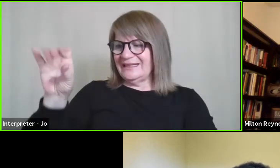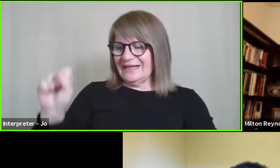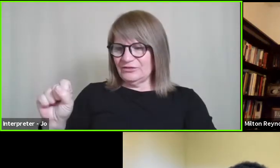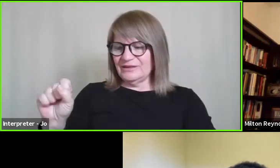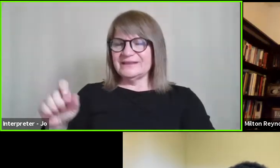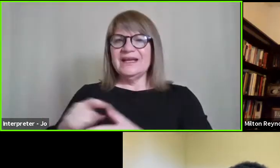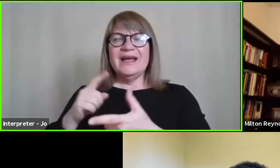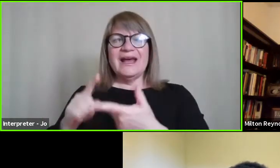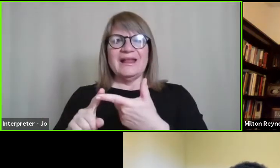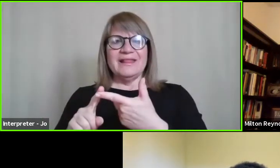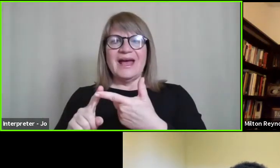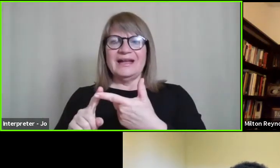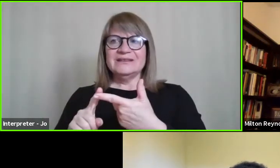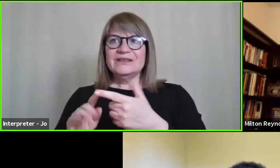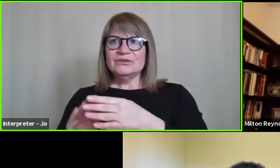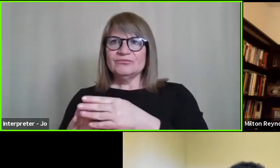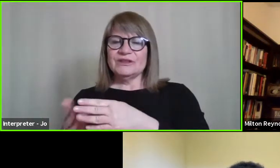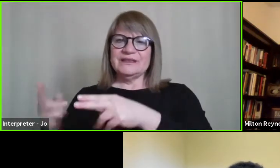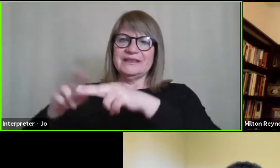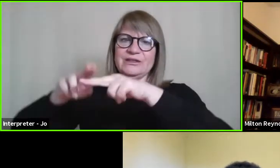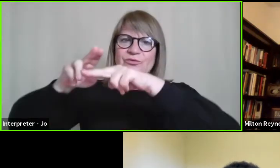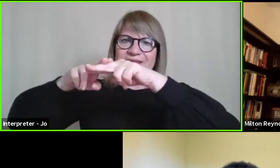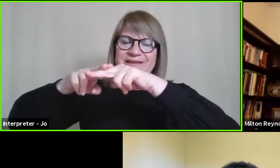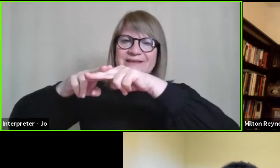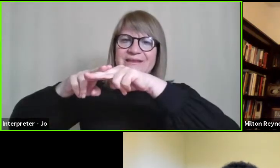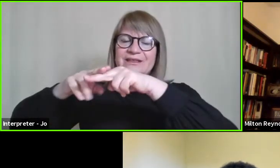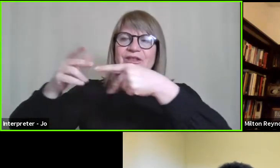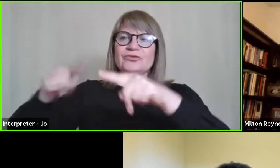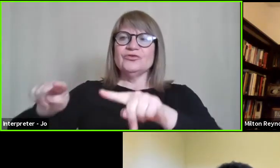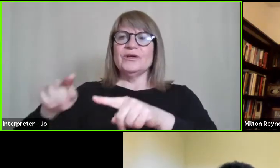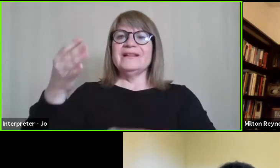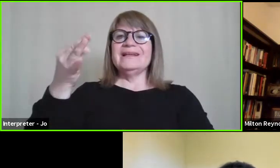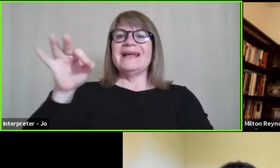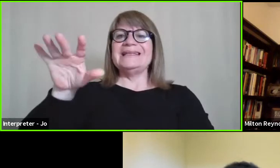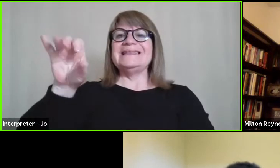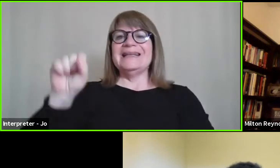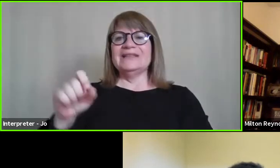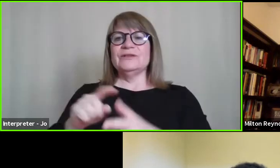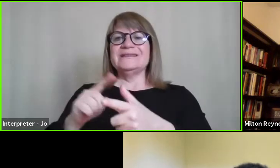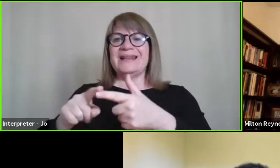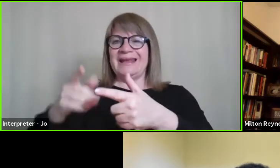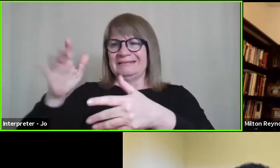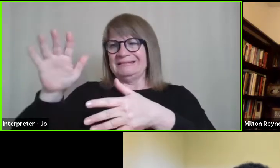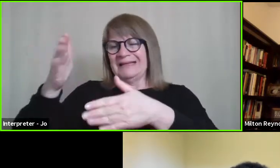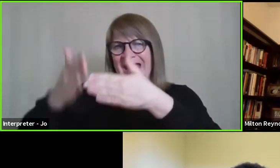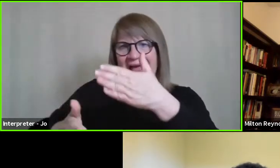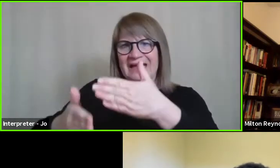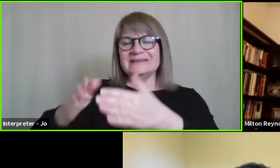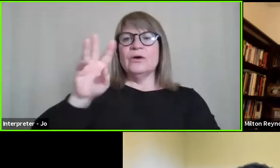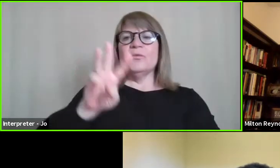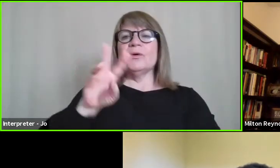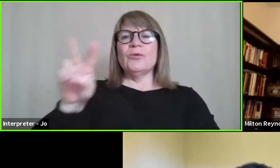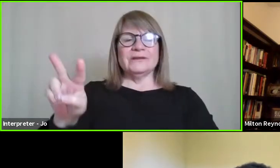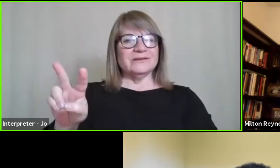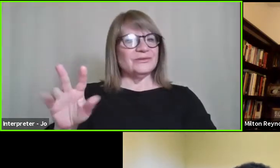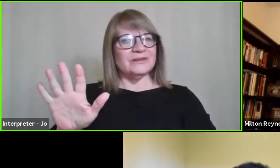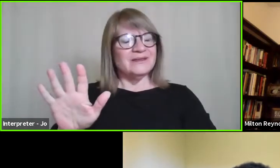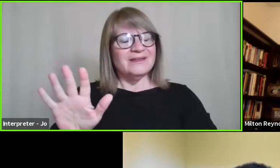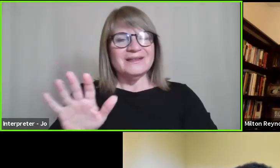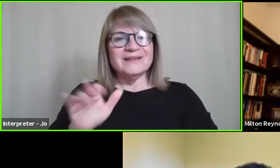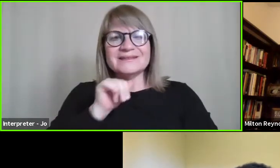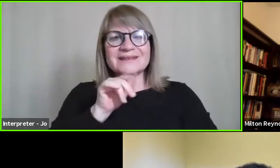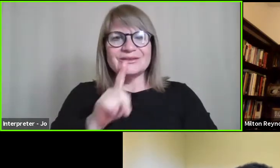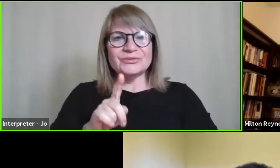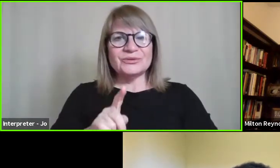ended after world war ii i think once we kind of have a focus on markets it allows us to understand again a continuity of thought across the